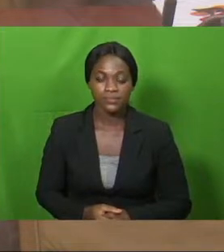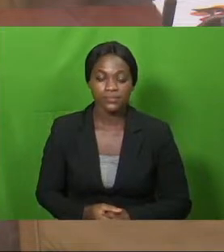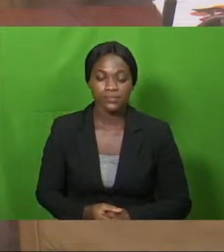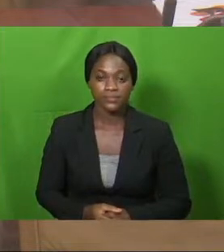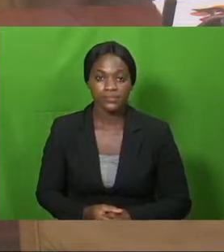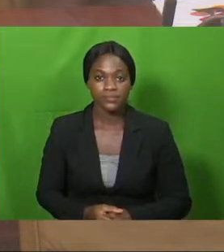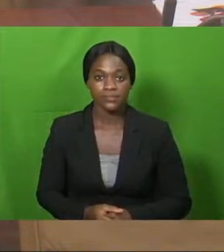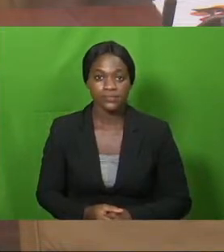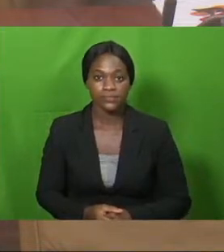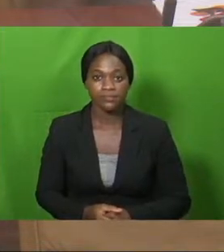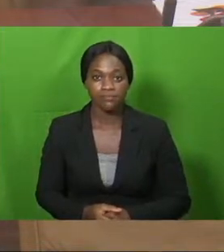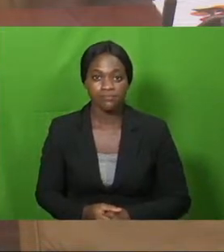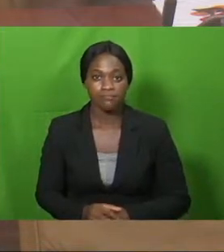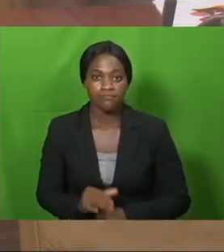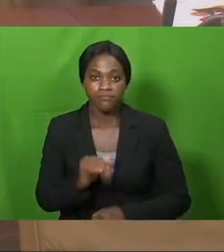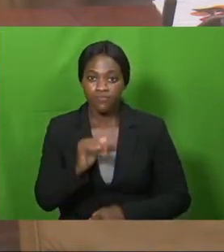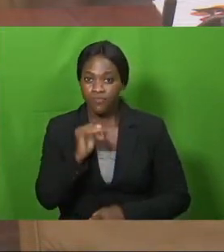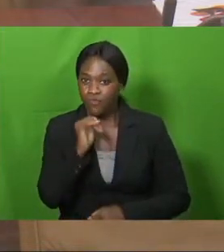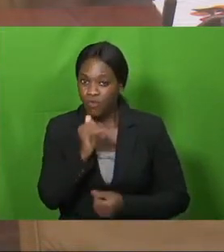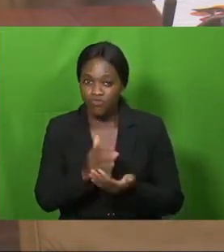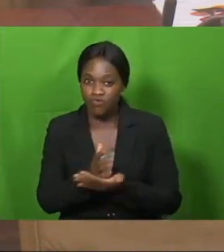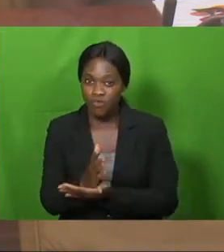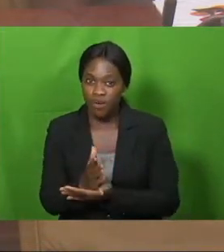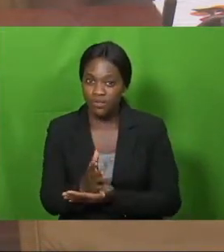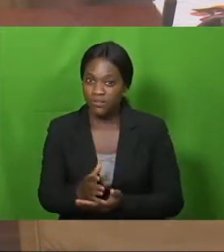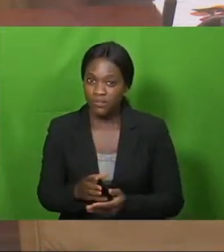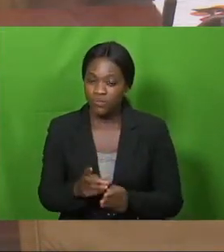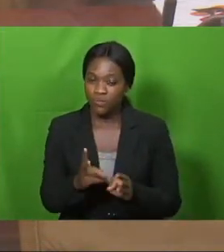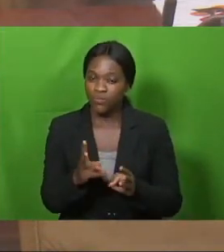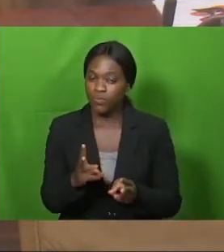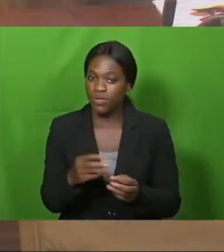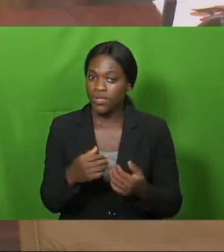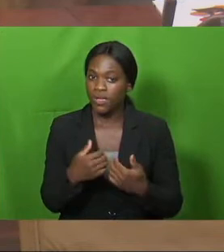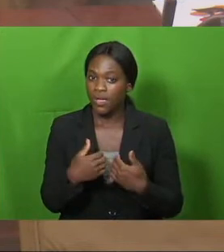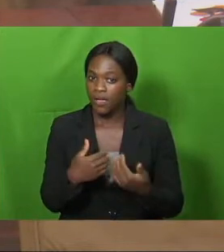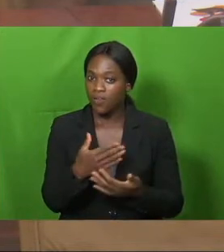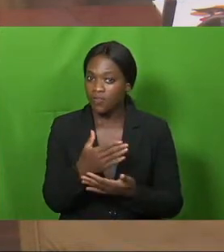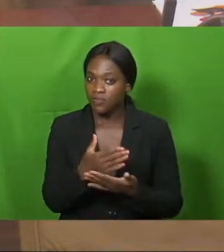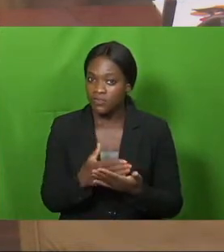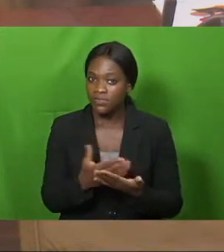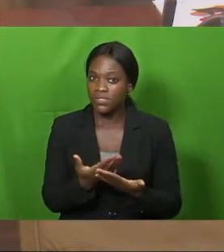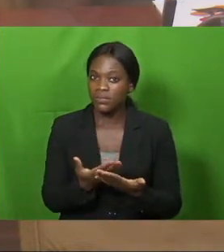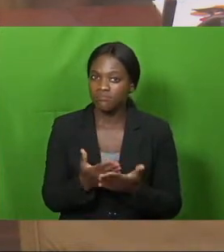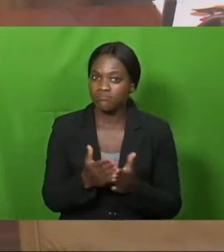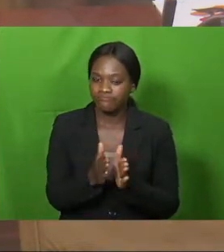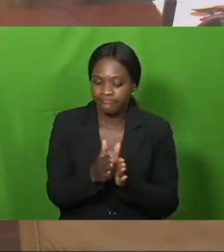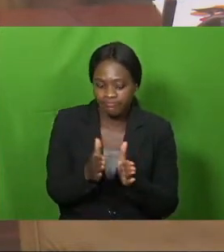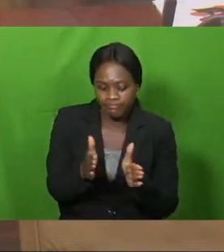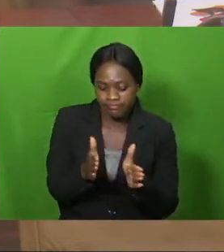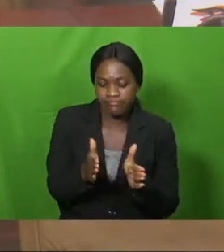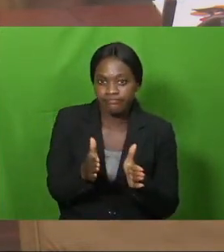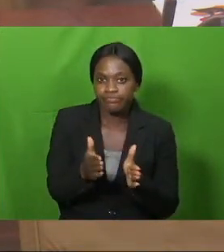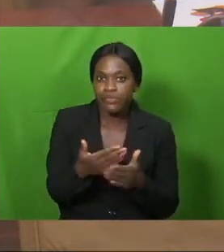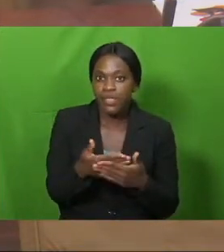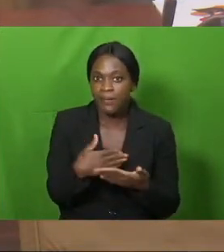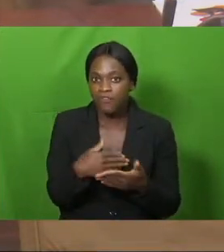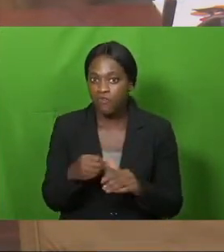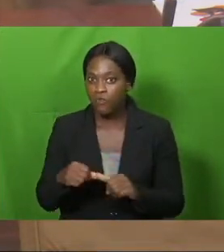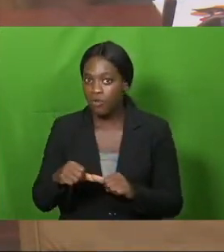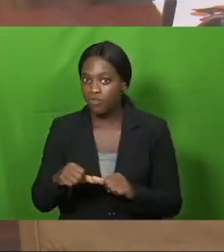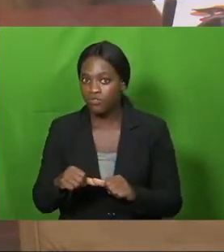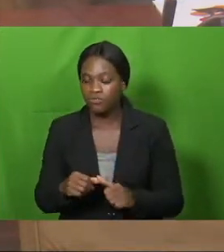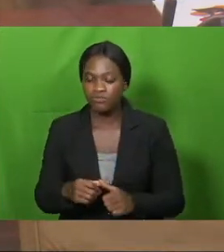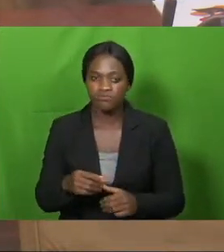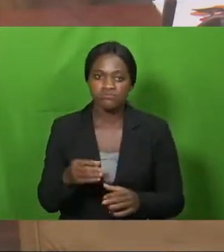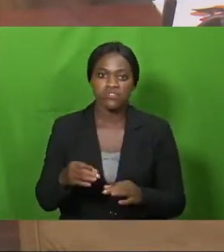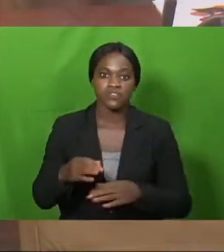it's not the appropriate way to put it. There has to be some space, some spacing. So if the table